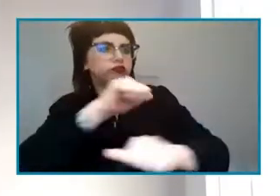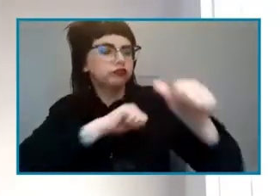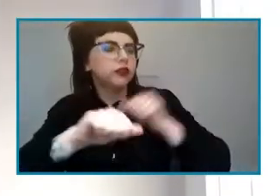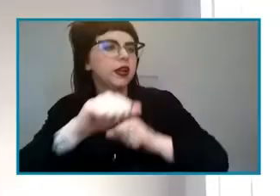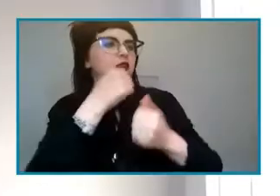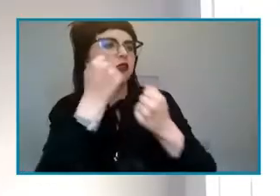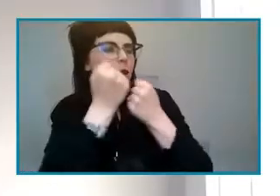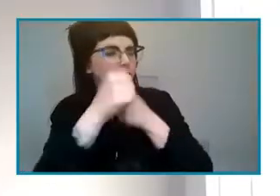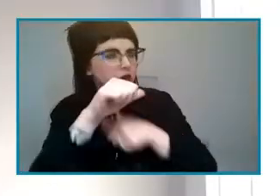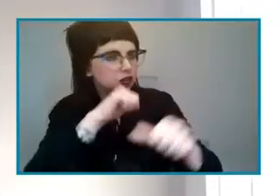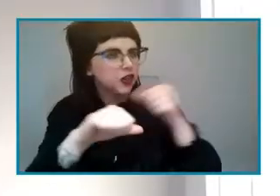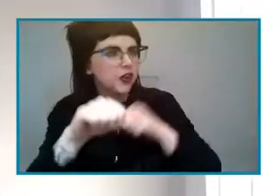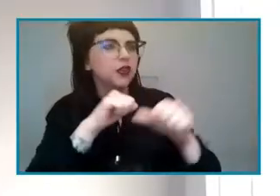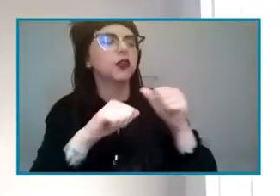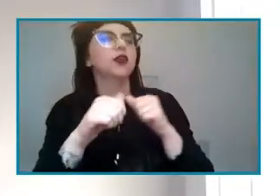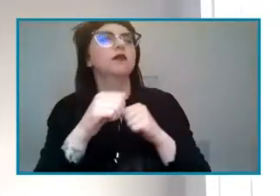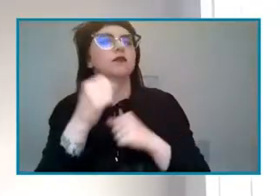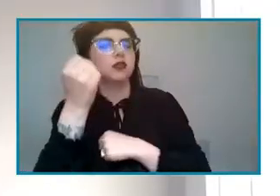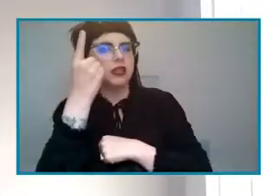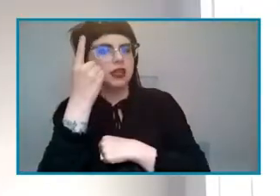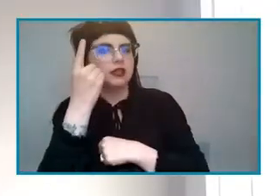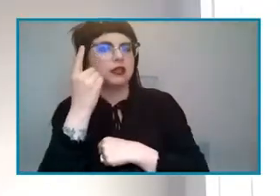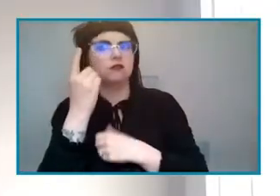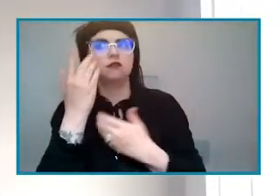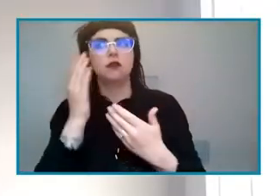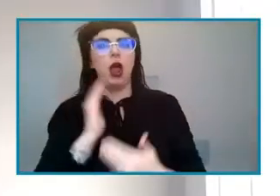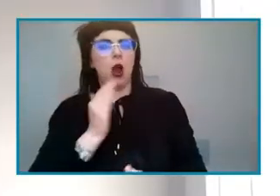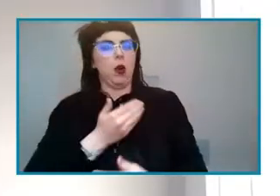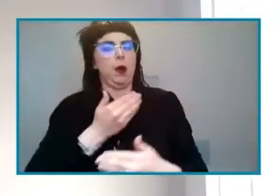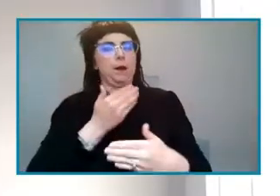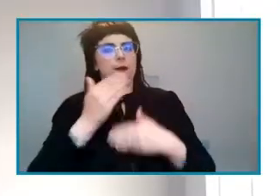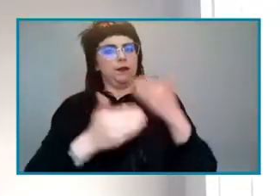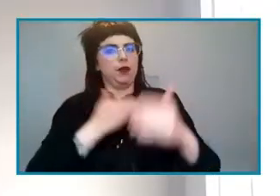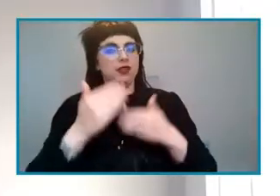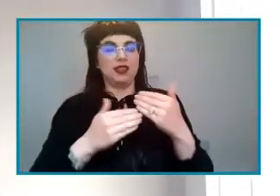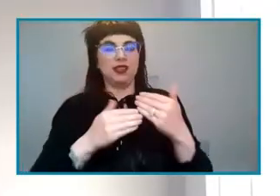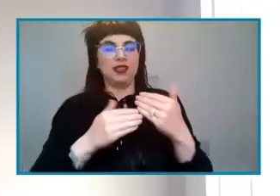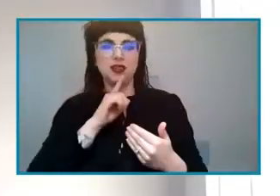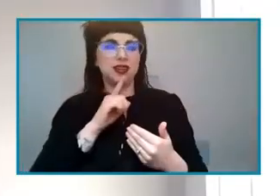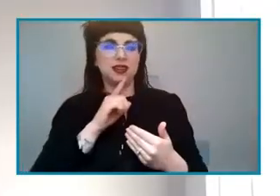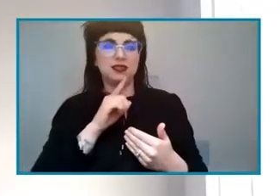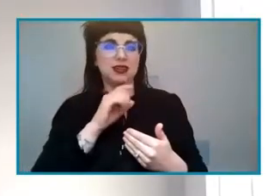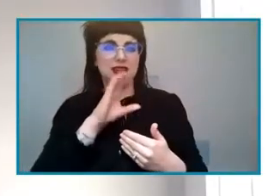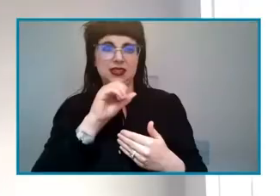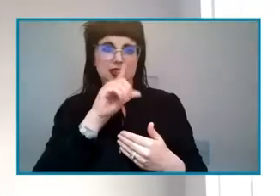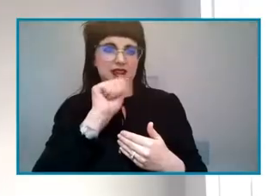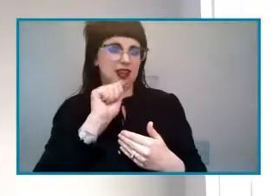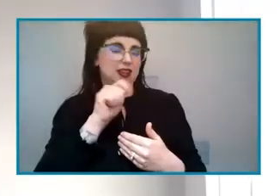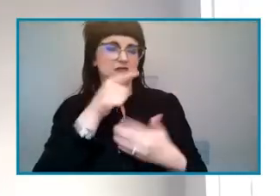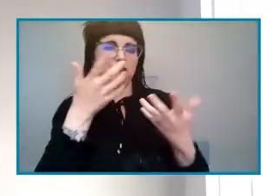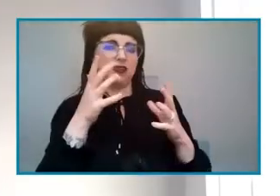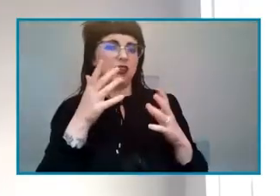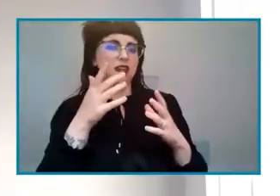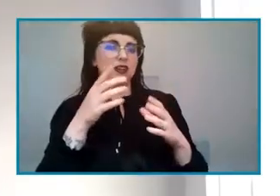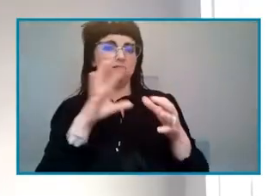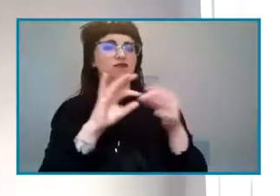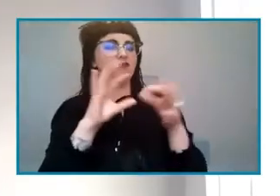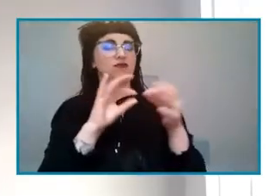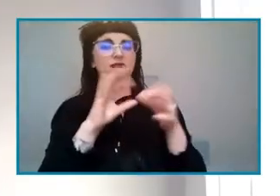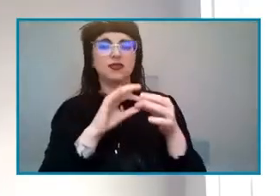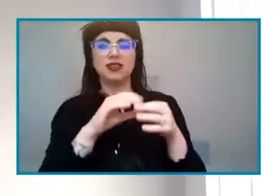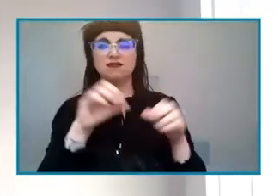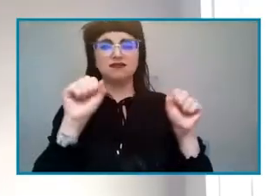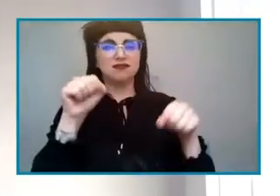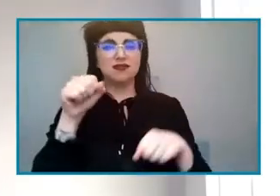was. And it worked out. Like Celia said, you ended up with like a map of where you were going and how you